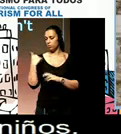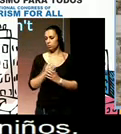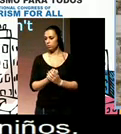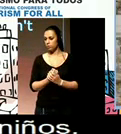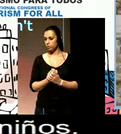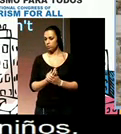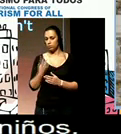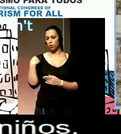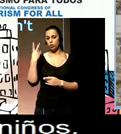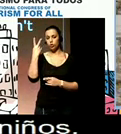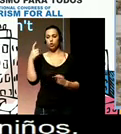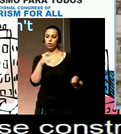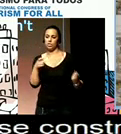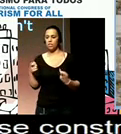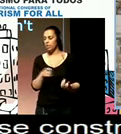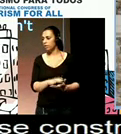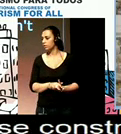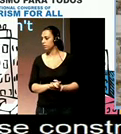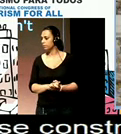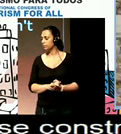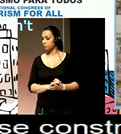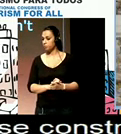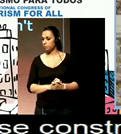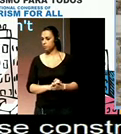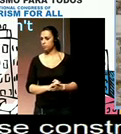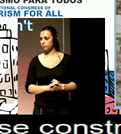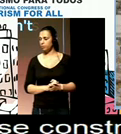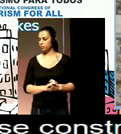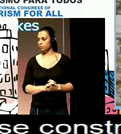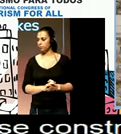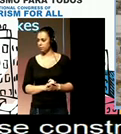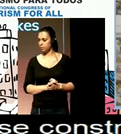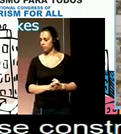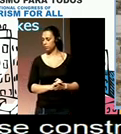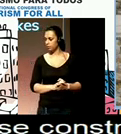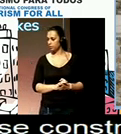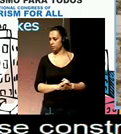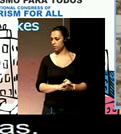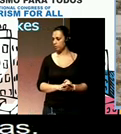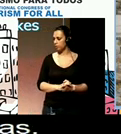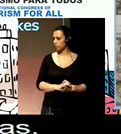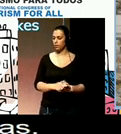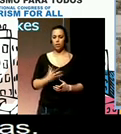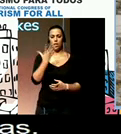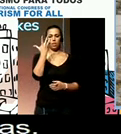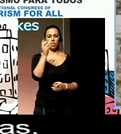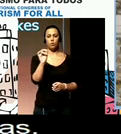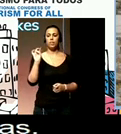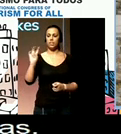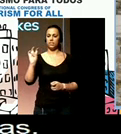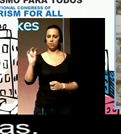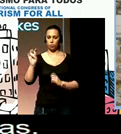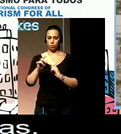The ascent takes about 50 seconds, and visitors get off near the 5th century BC Erechtheion